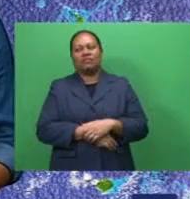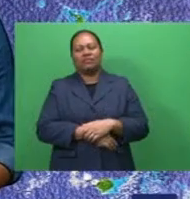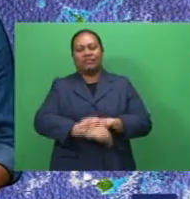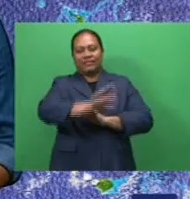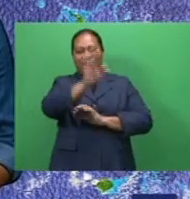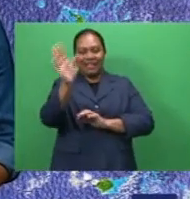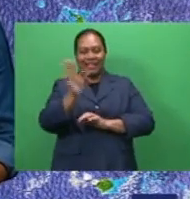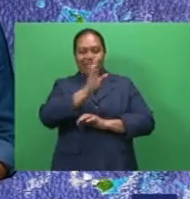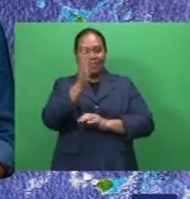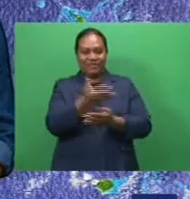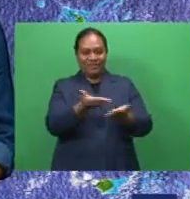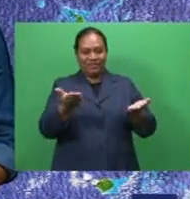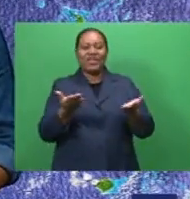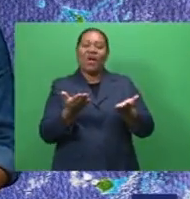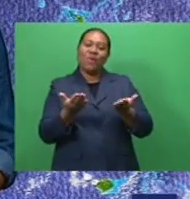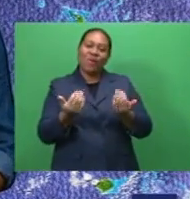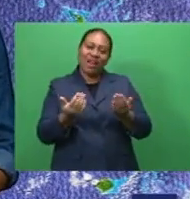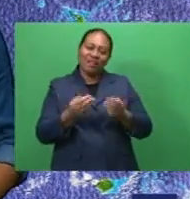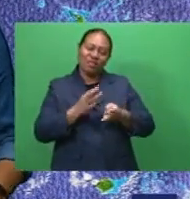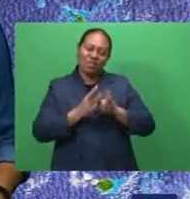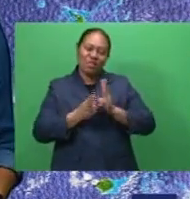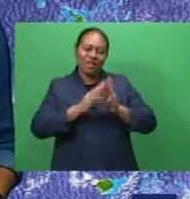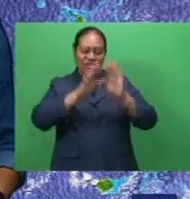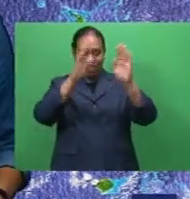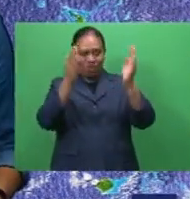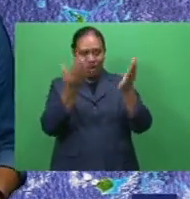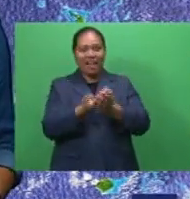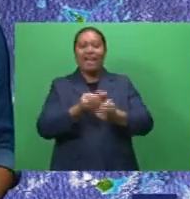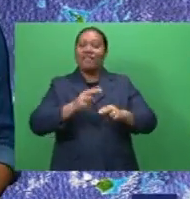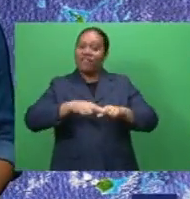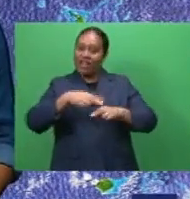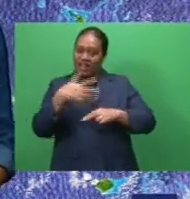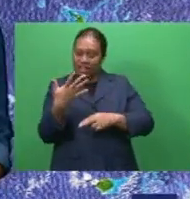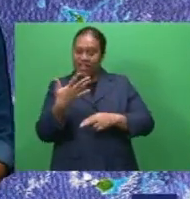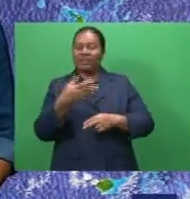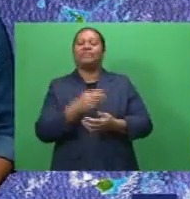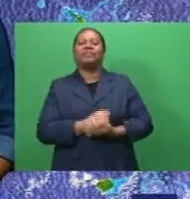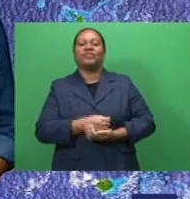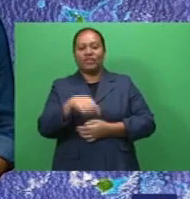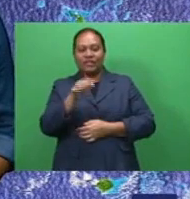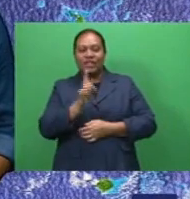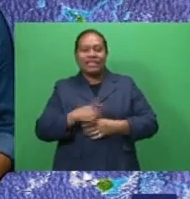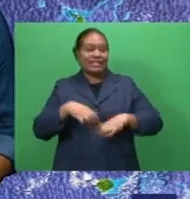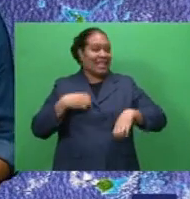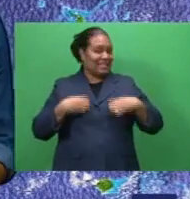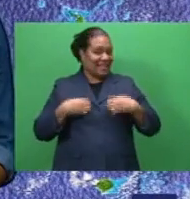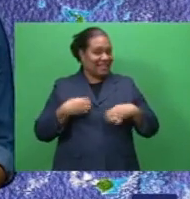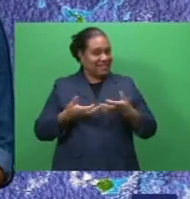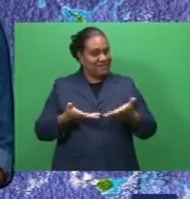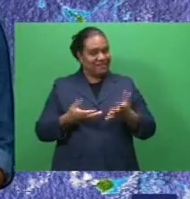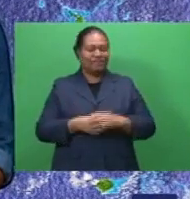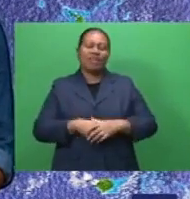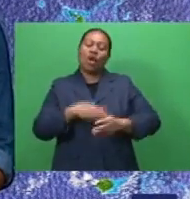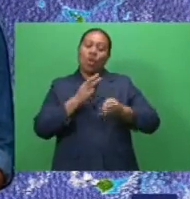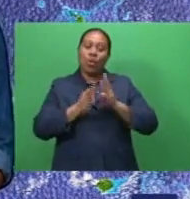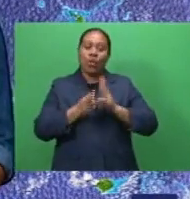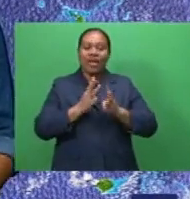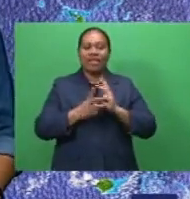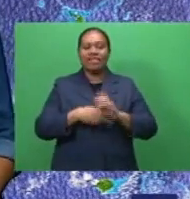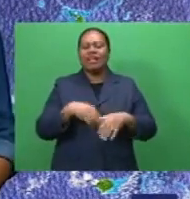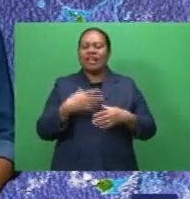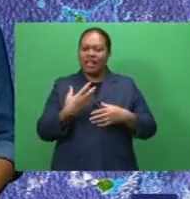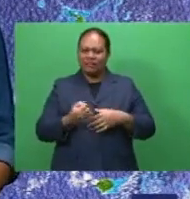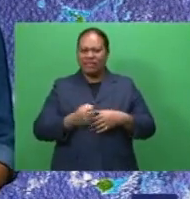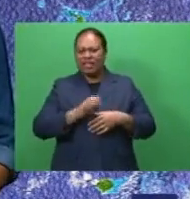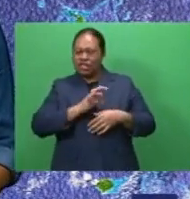Hello to you and welcome to the weather world. It's Friday by our side, truly exciting. Well, the weather lately hasn't been